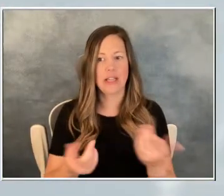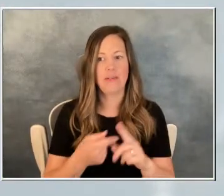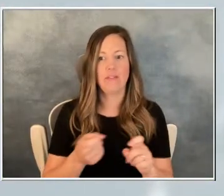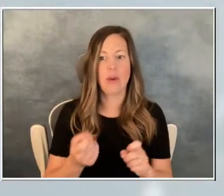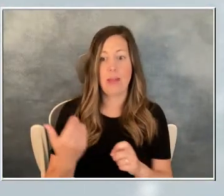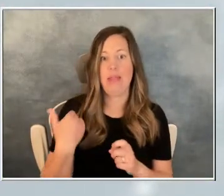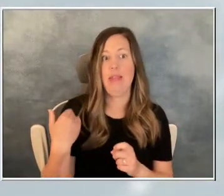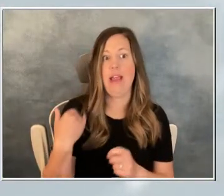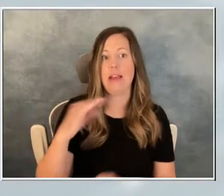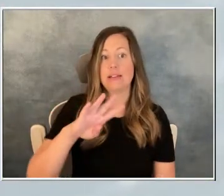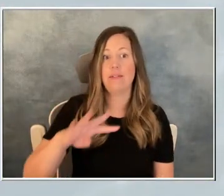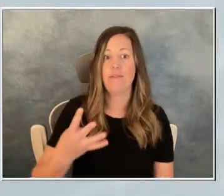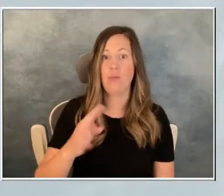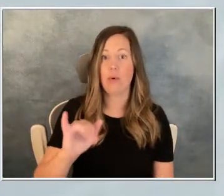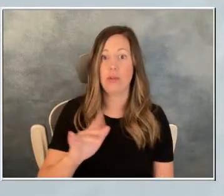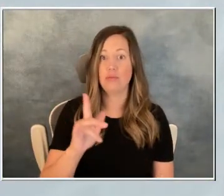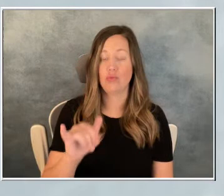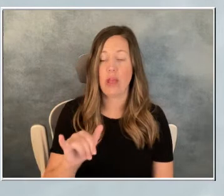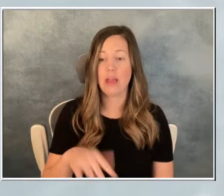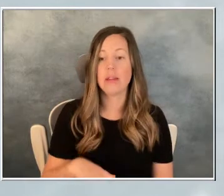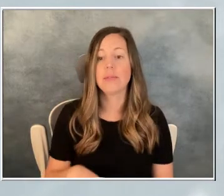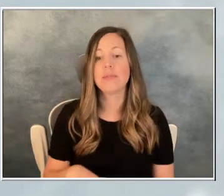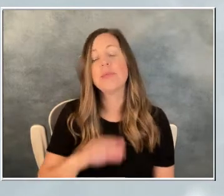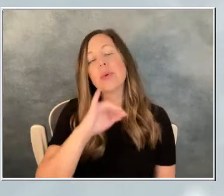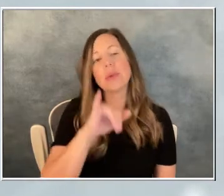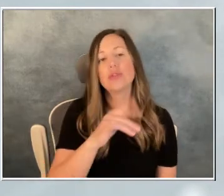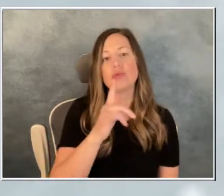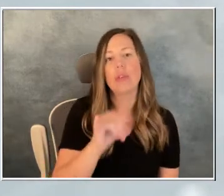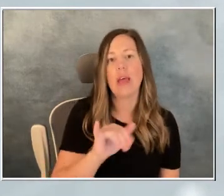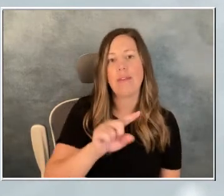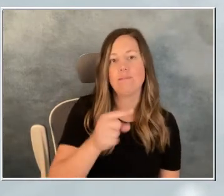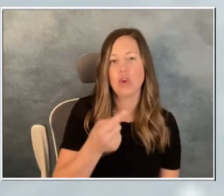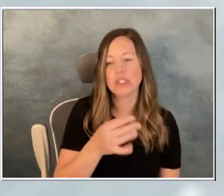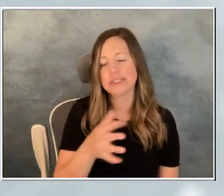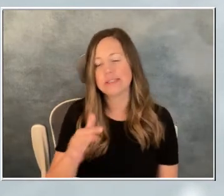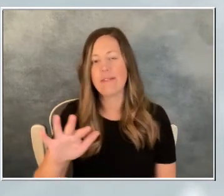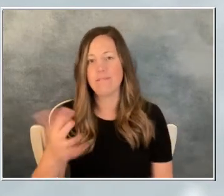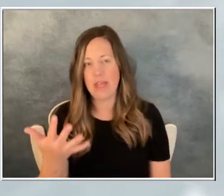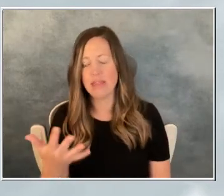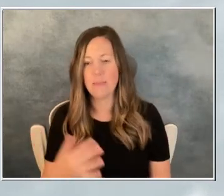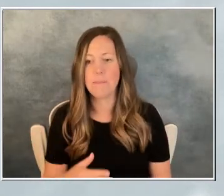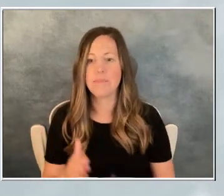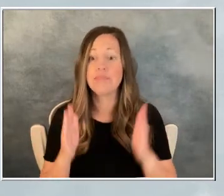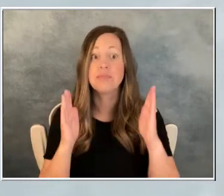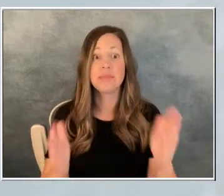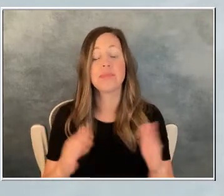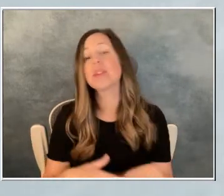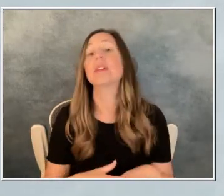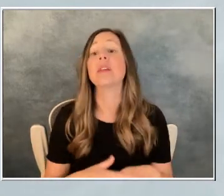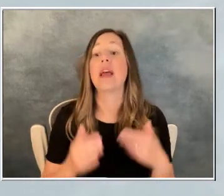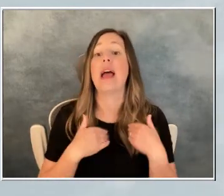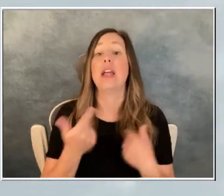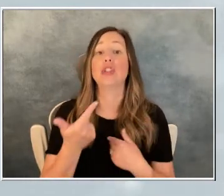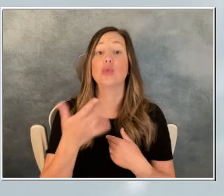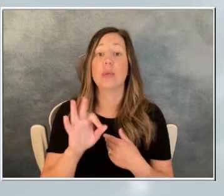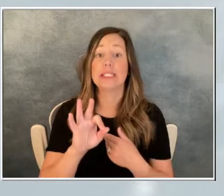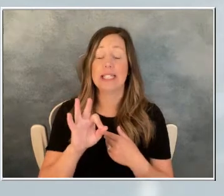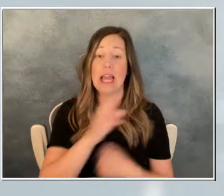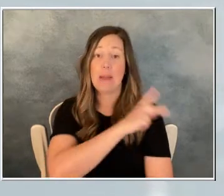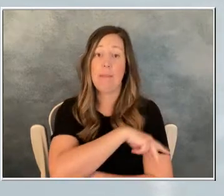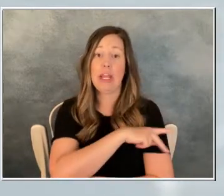July weekend. Between July 1st and 5th, this is last year, the health system treated 29 patients for fireworks